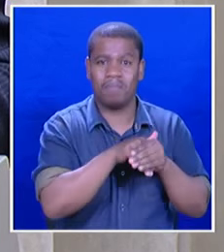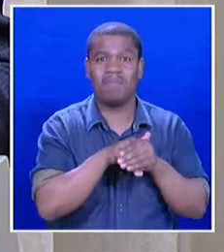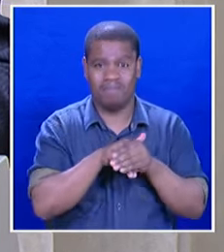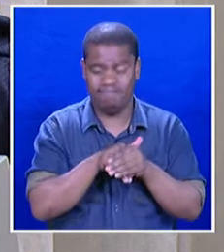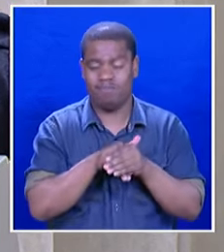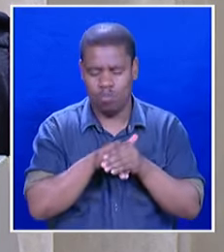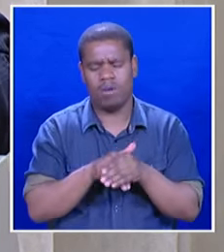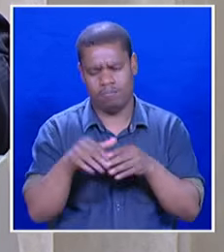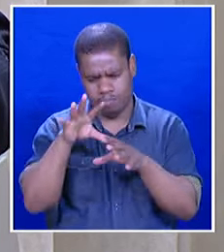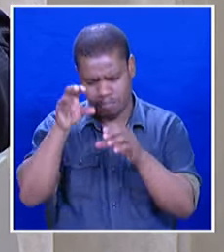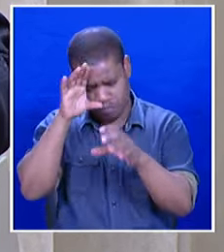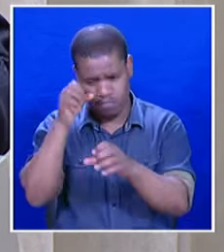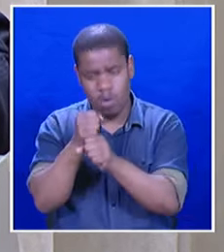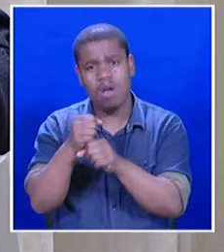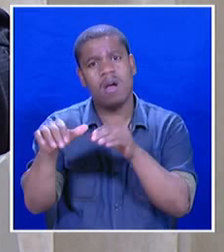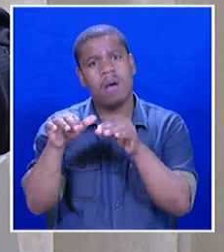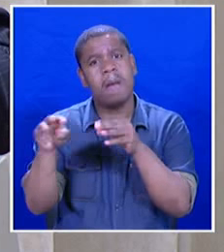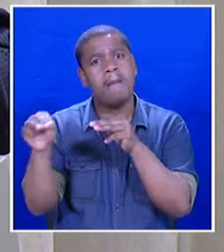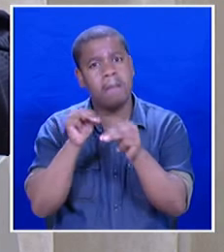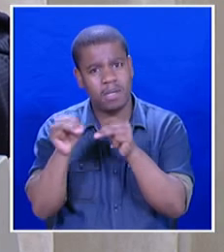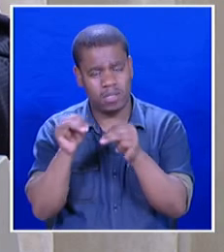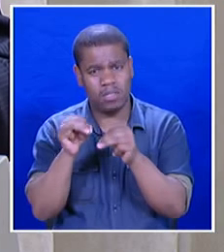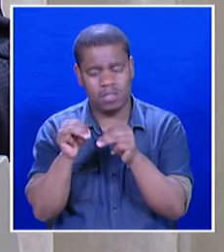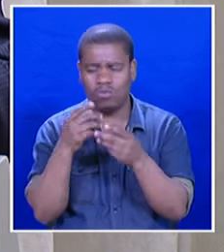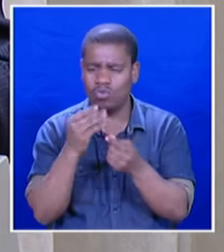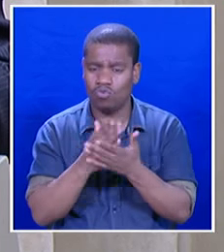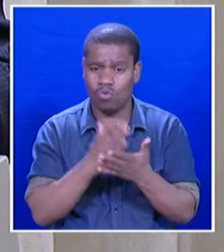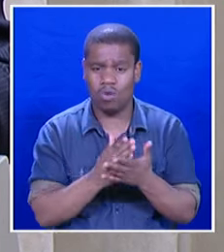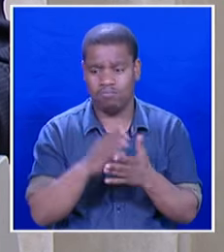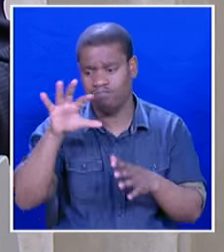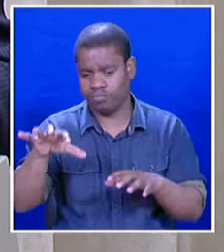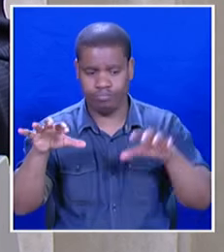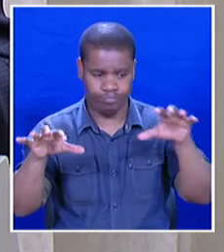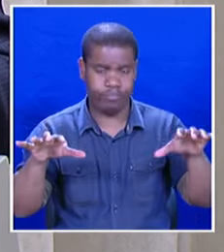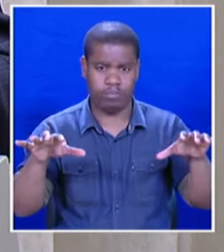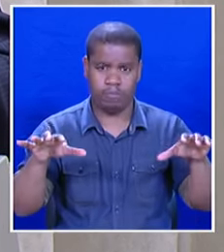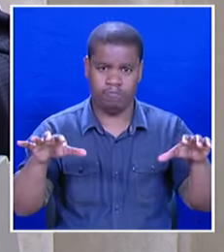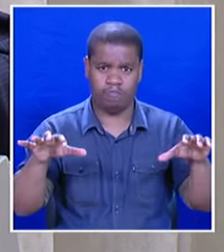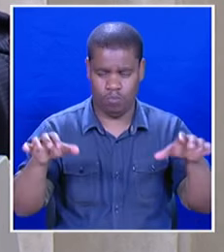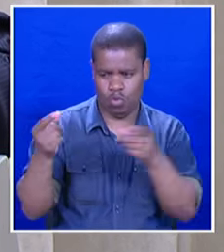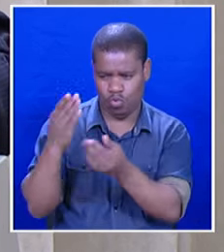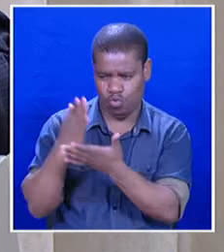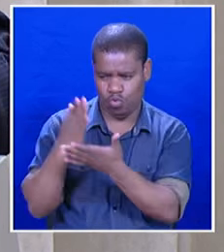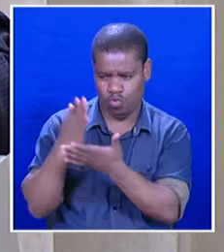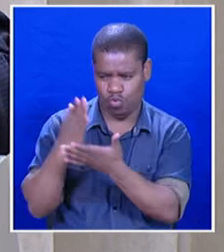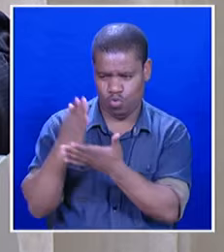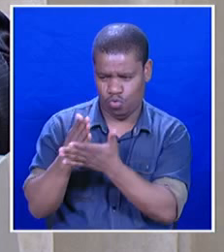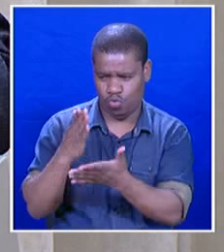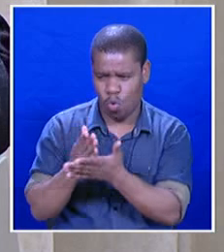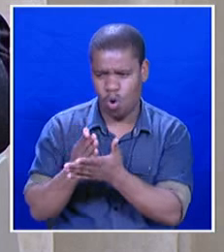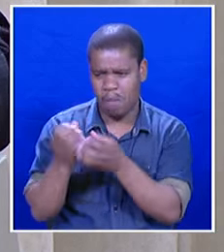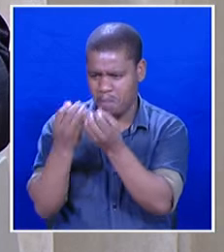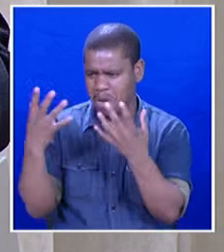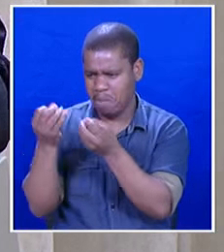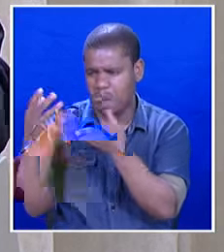create a very good balance of making sure that we don't recycle too many people. It is,